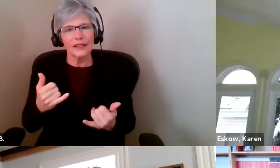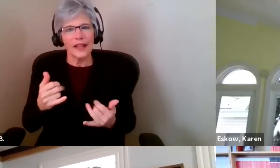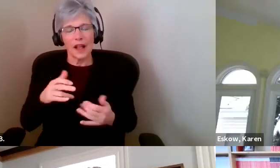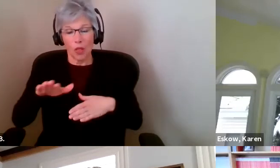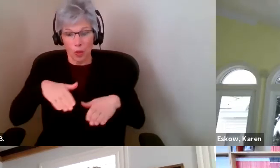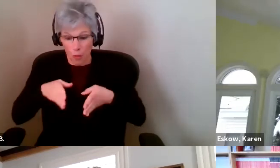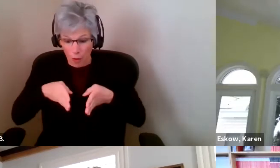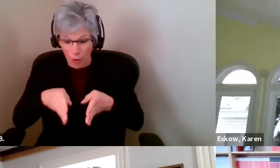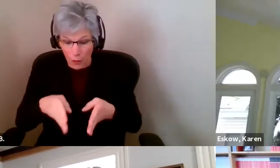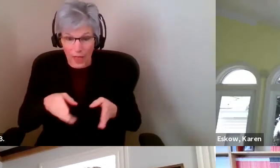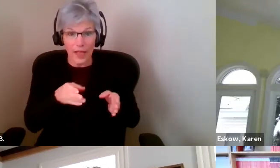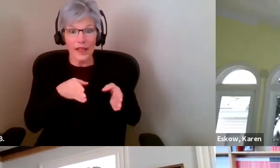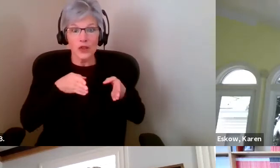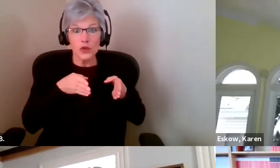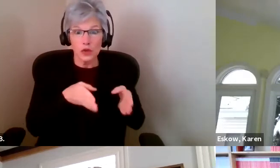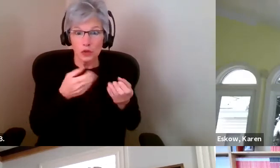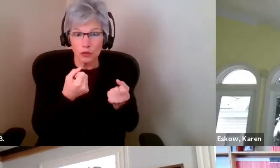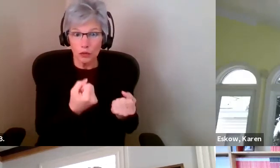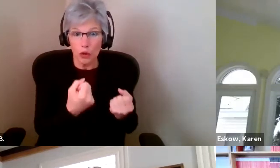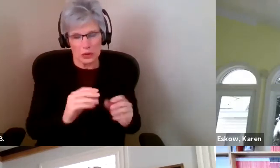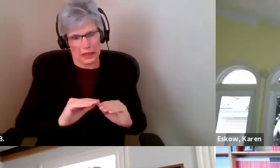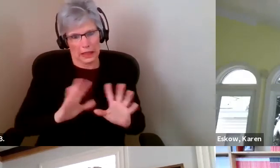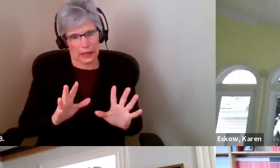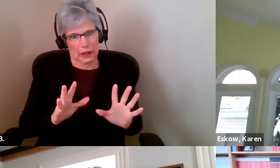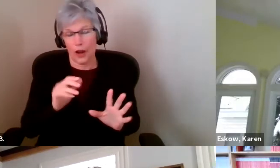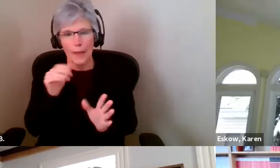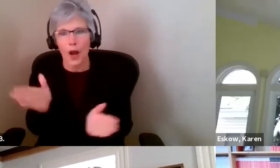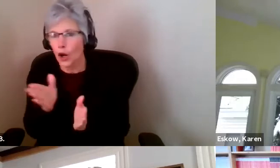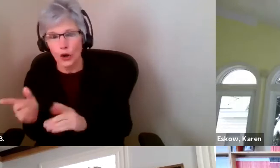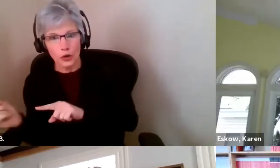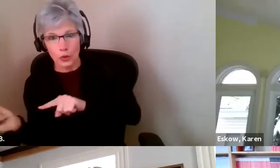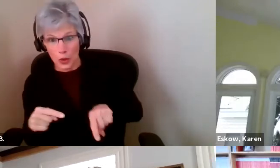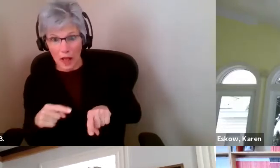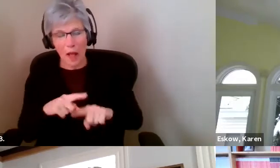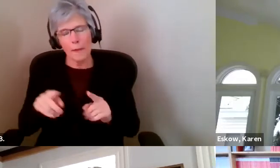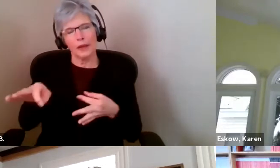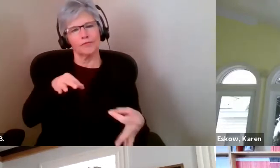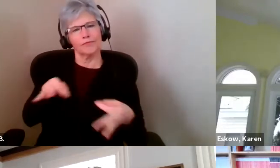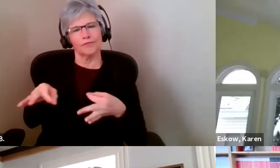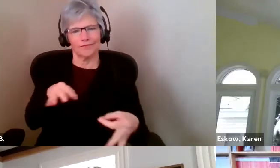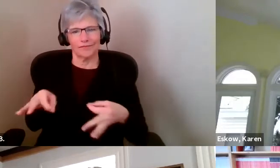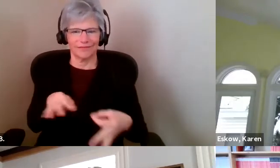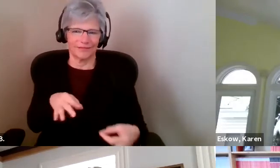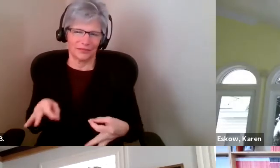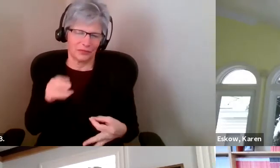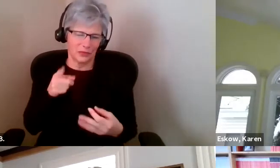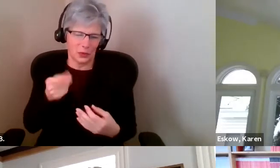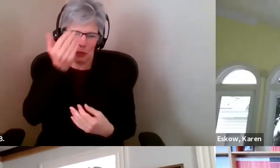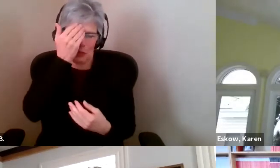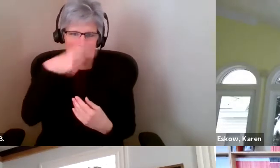on campus. So I'm not encouraging anyone to come down. I'm just describing. I'm being your journalist for the moment.